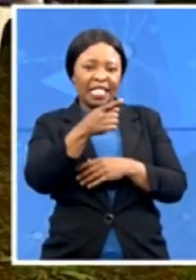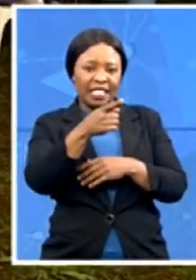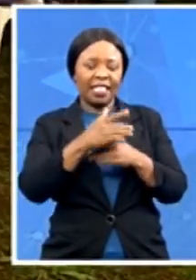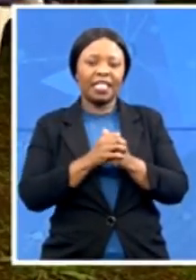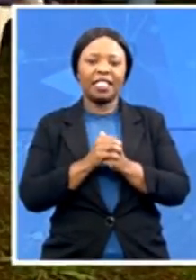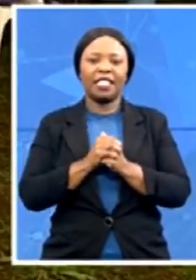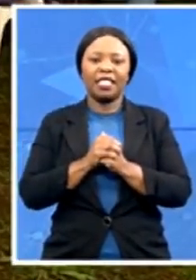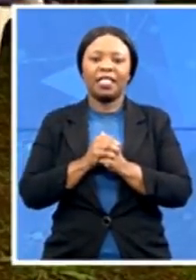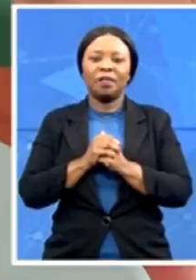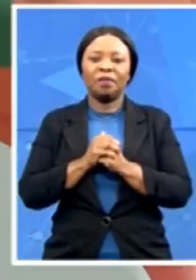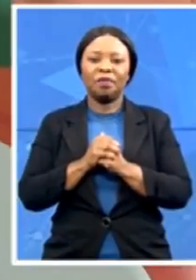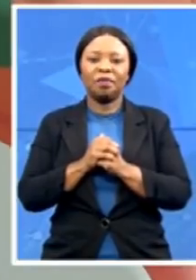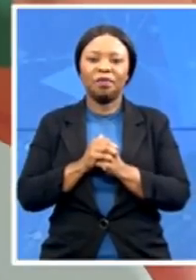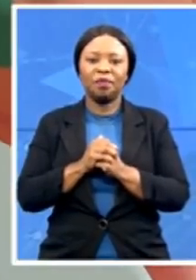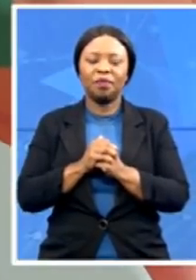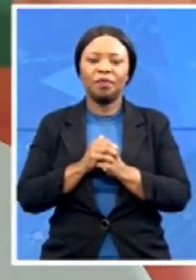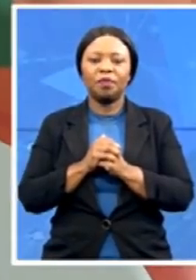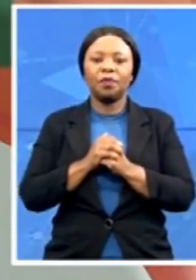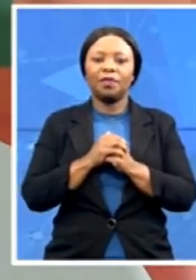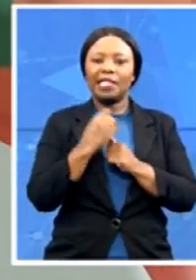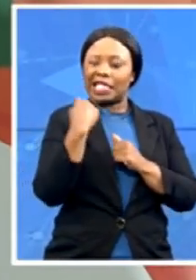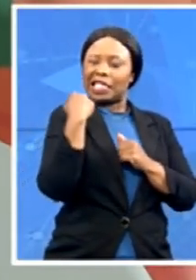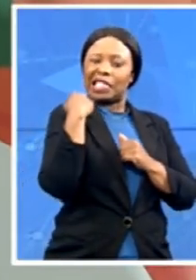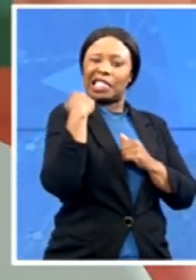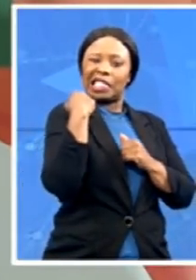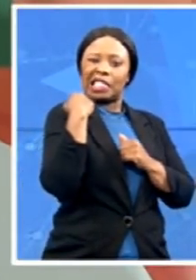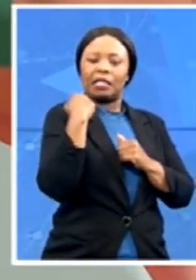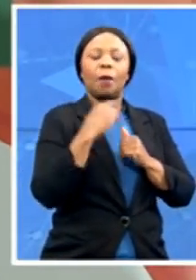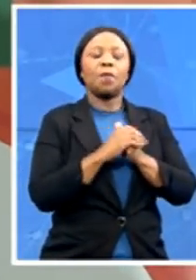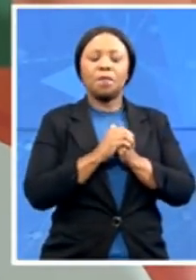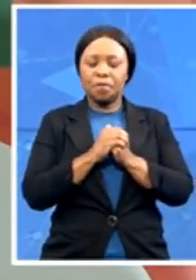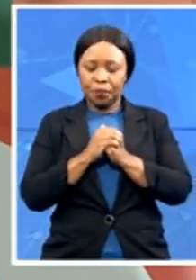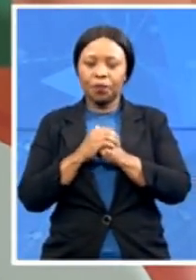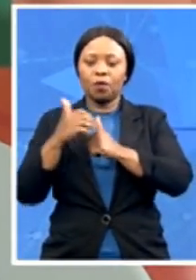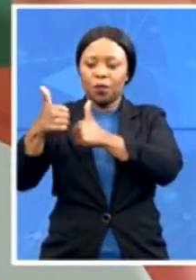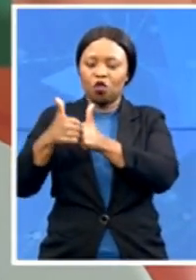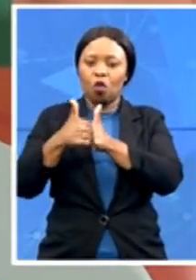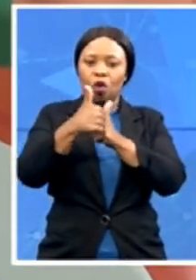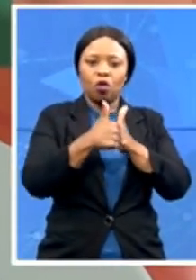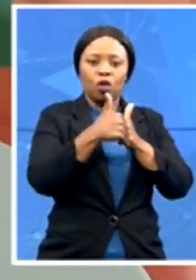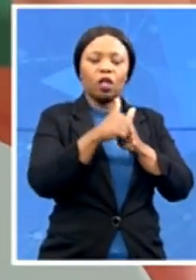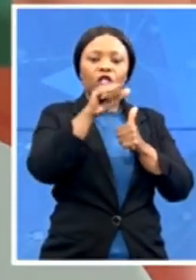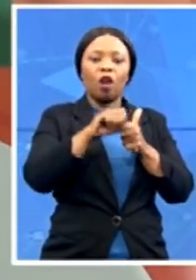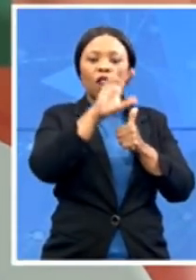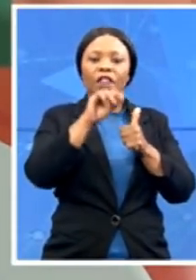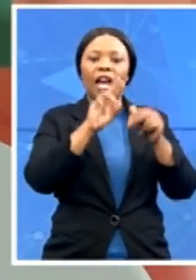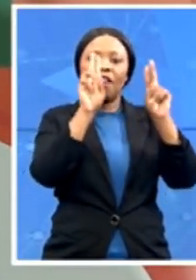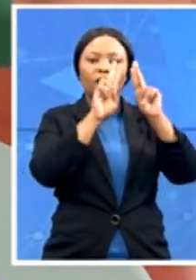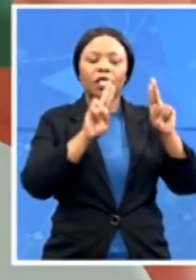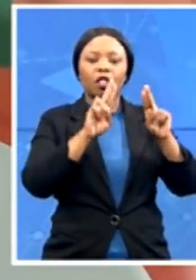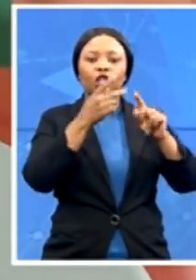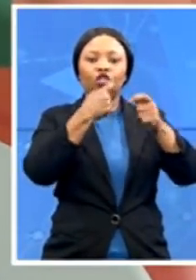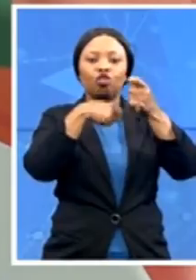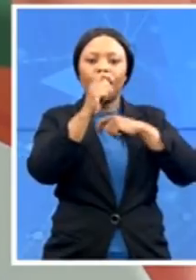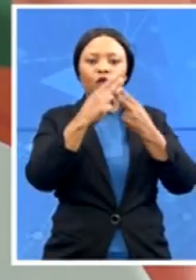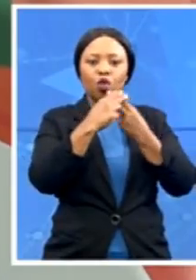We recently joined forces with the South African Federation of Trade Unions, that is SAFU, to lead the Zwelinzi